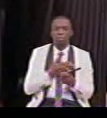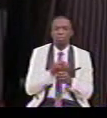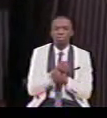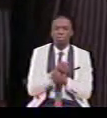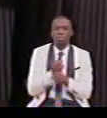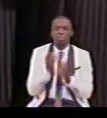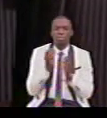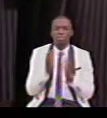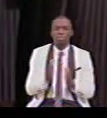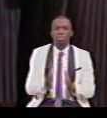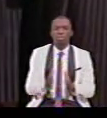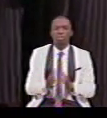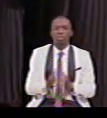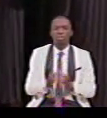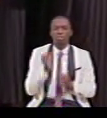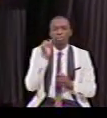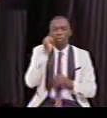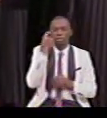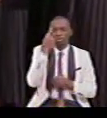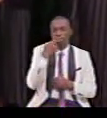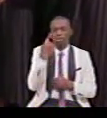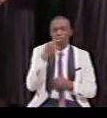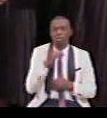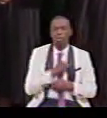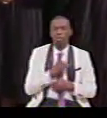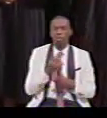it's a long to see